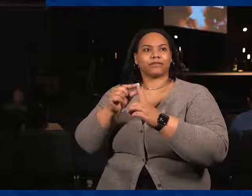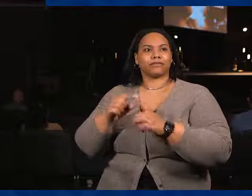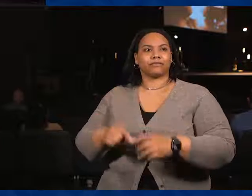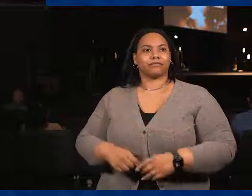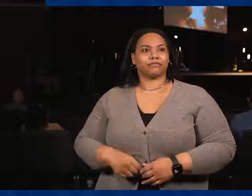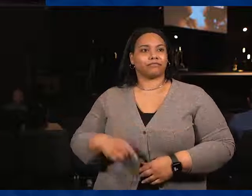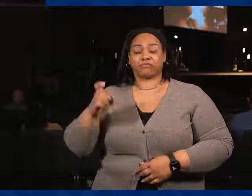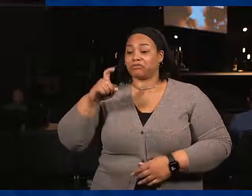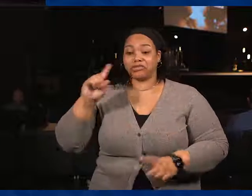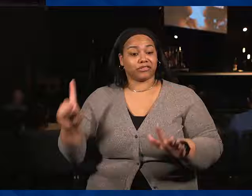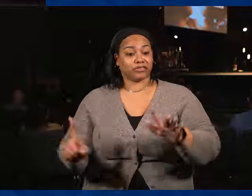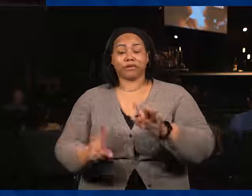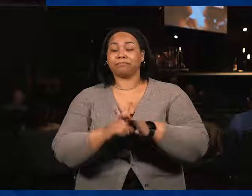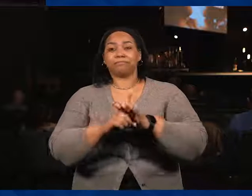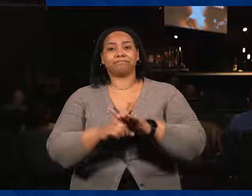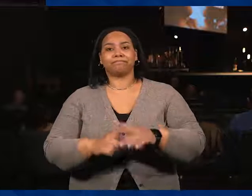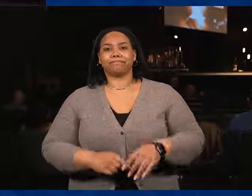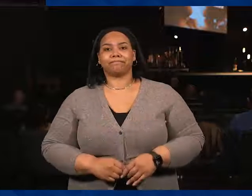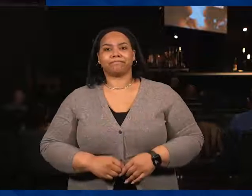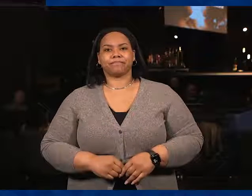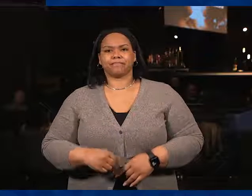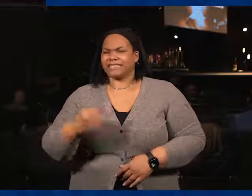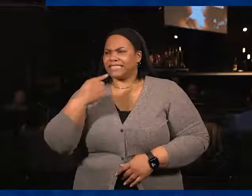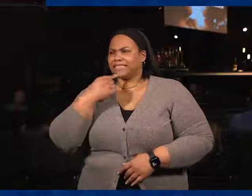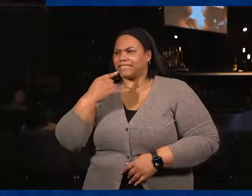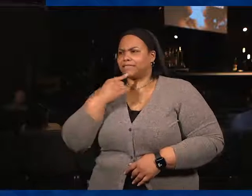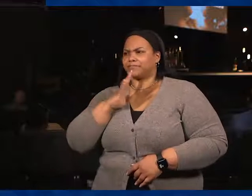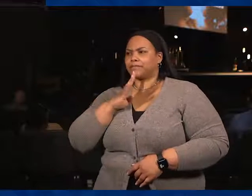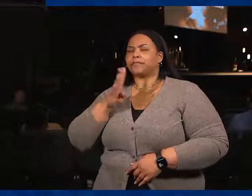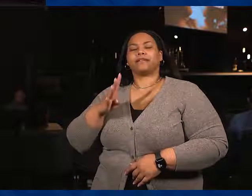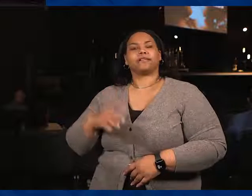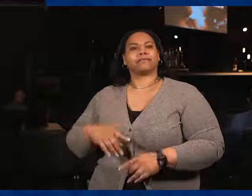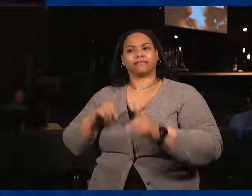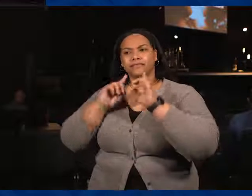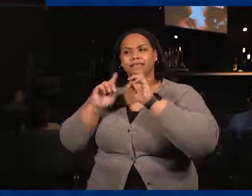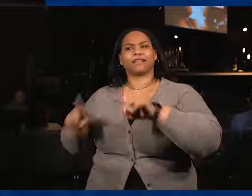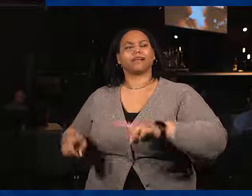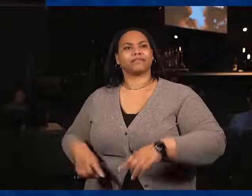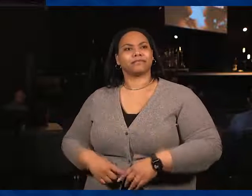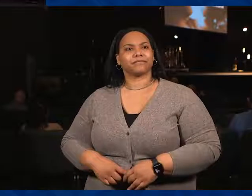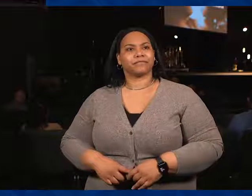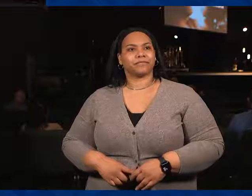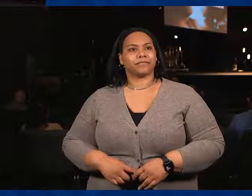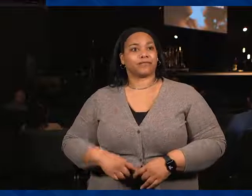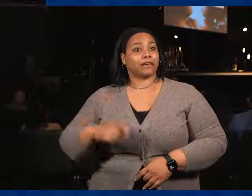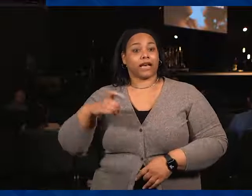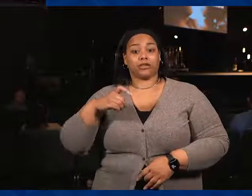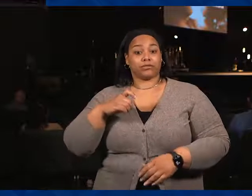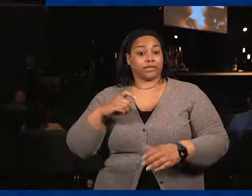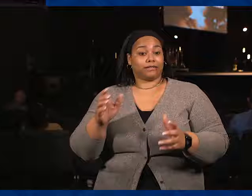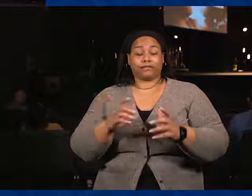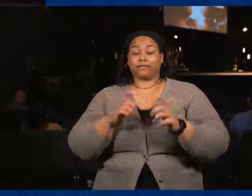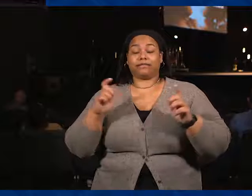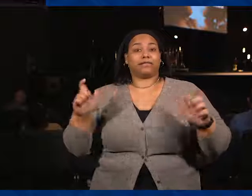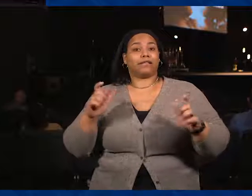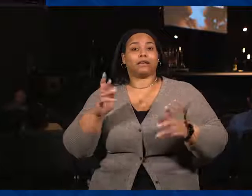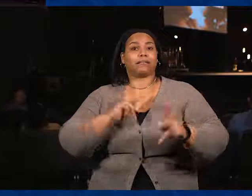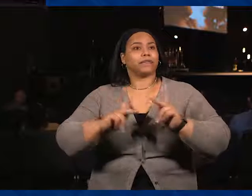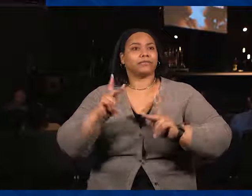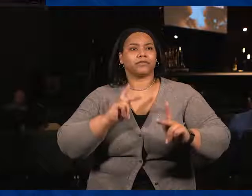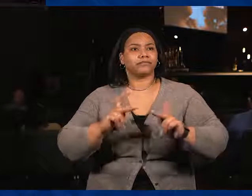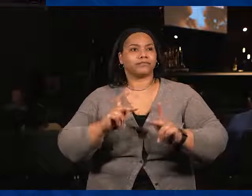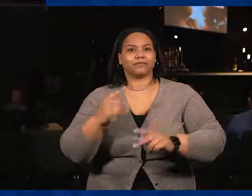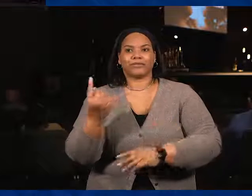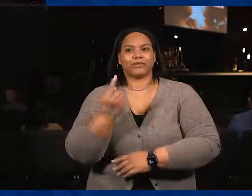You don't have to show up. Just say a word. I don't need a lot of fanfare. Just say a